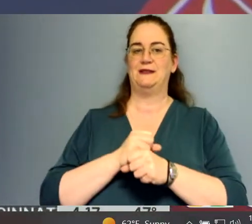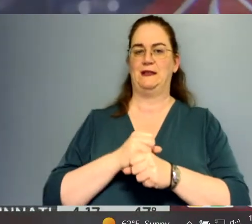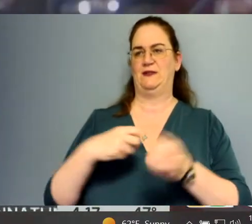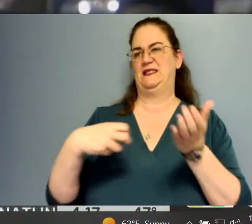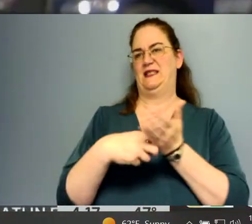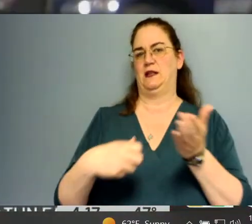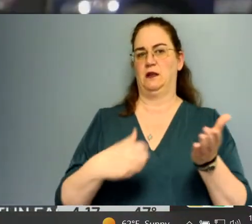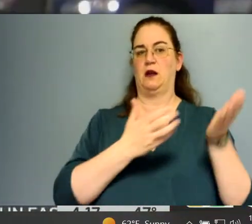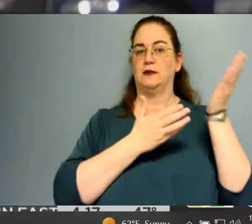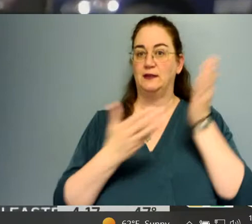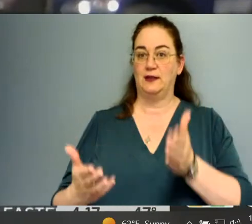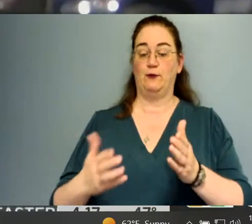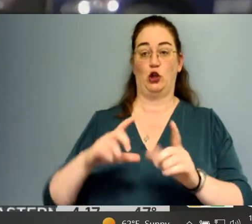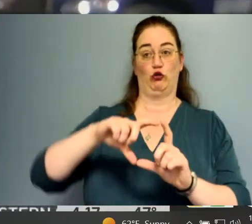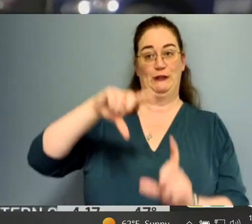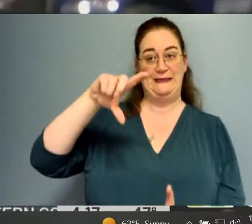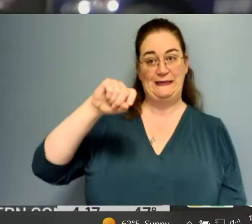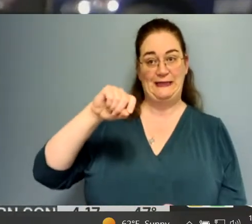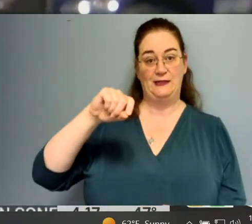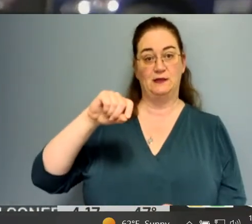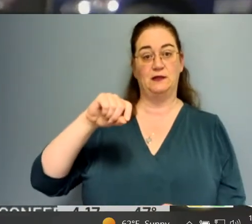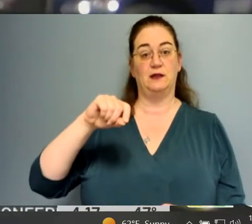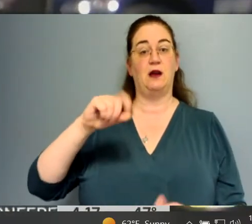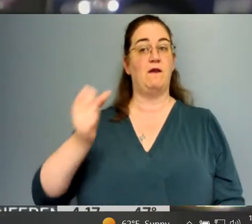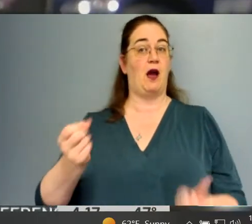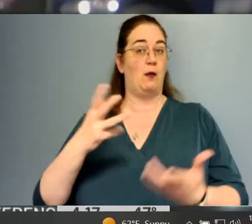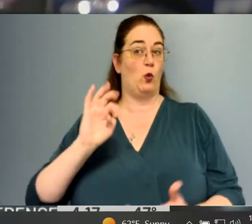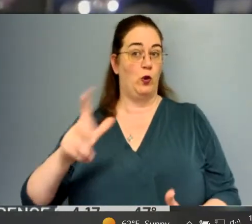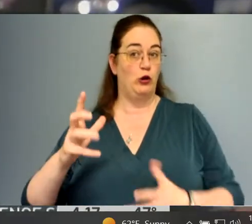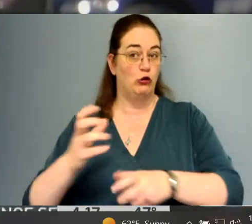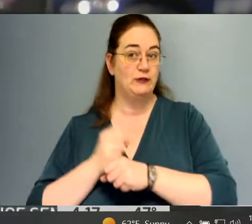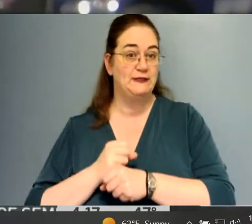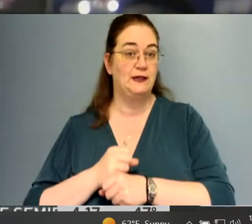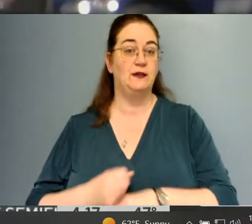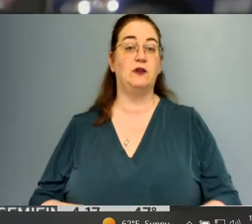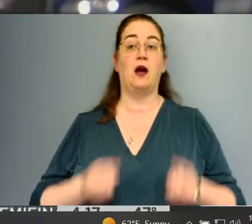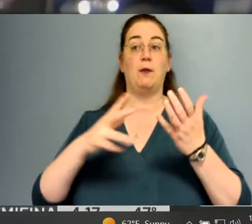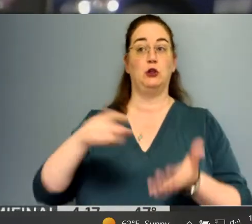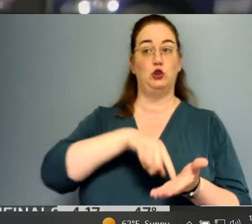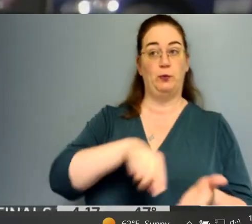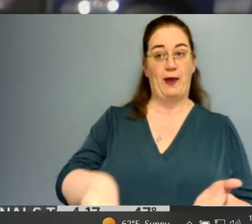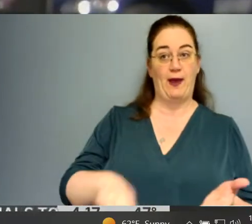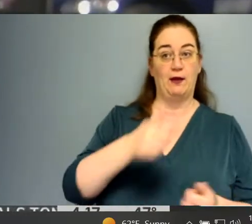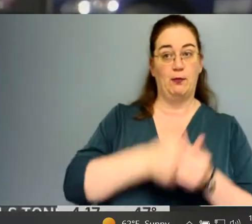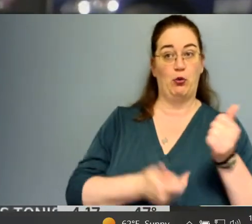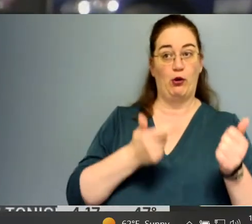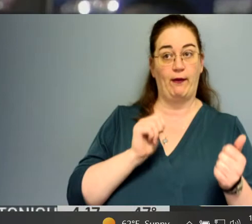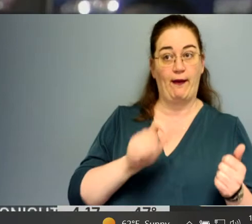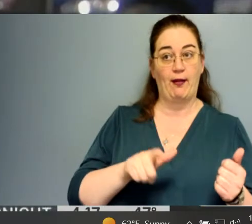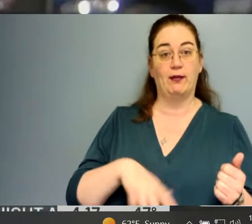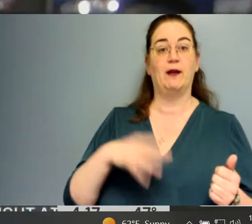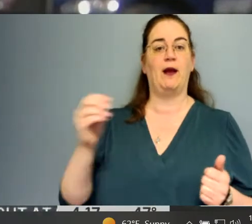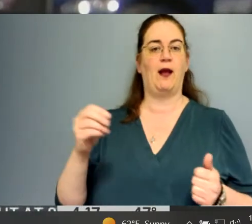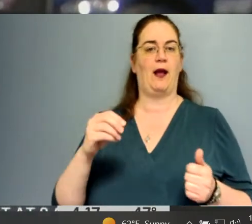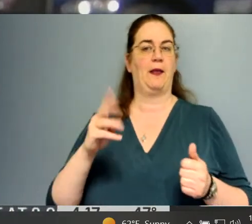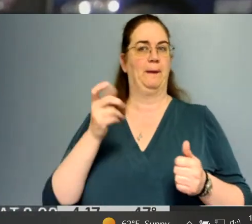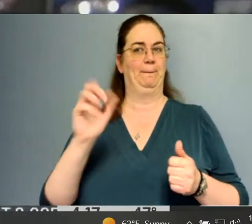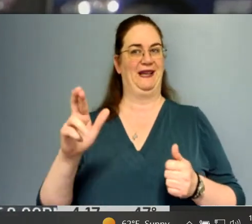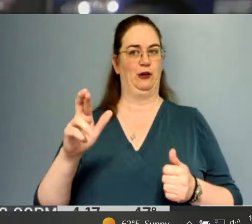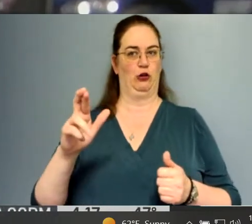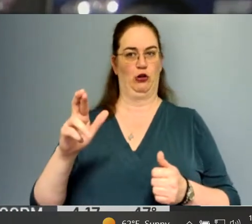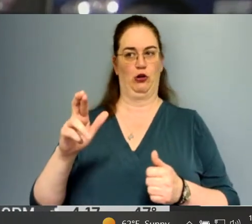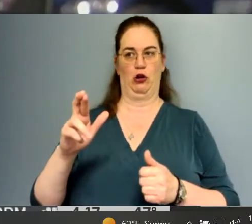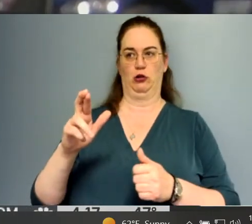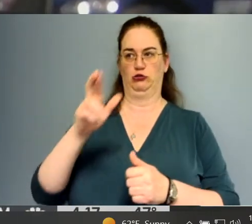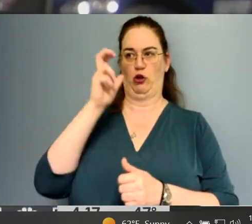a delivery, a receipt of how much oil you received, how much you paid per gallon, and the meter and the truck that it